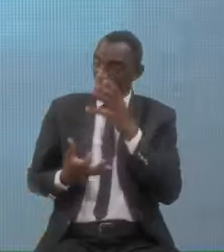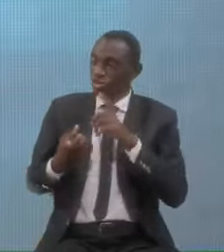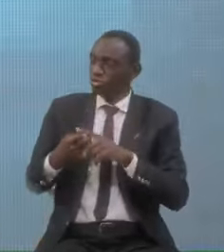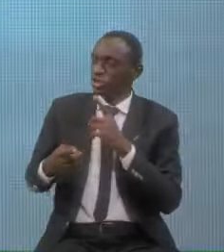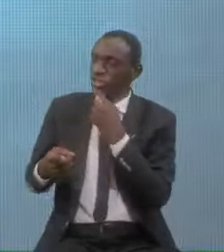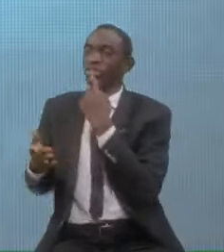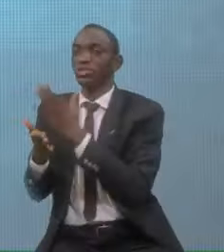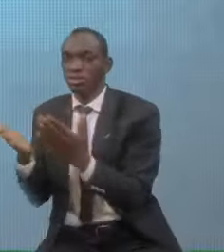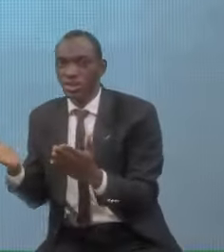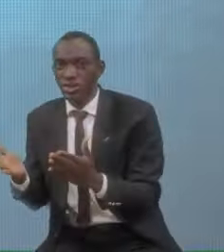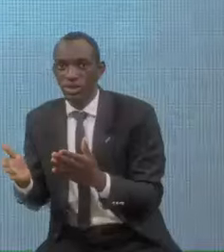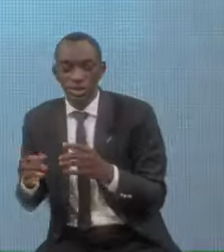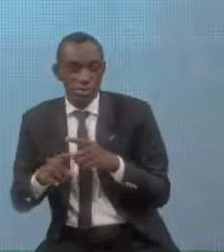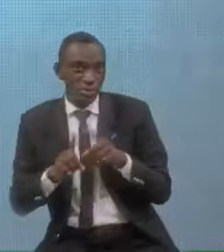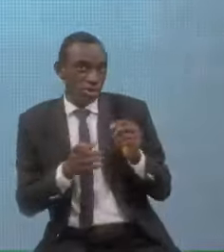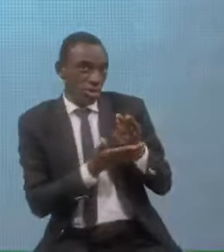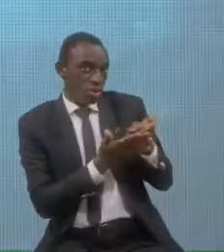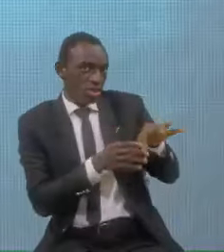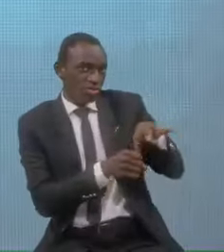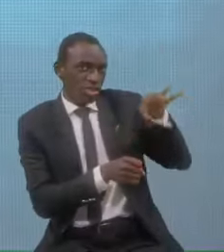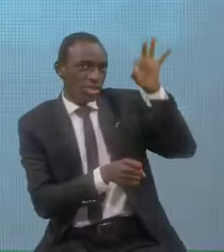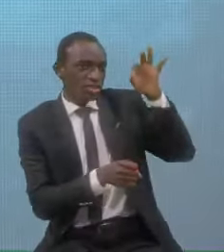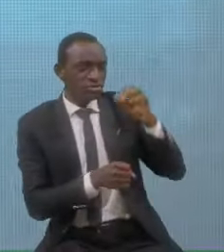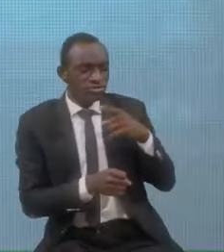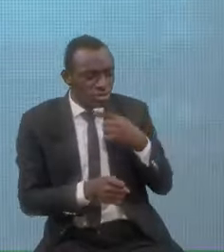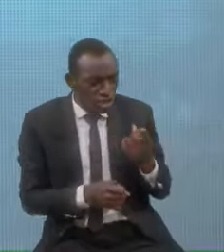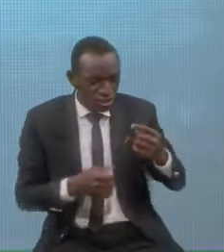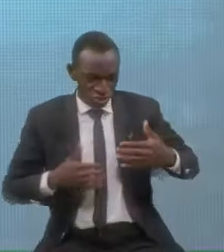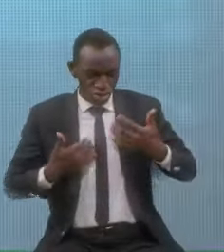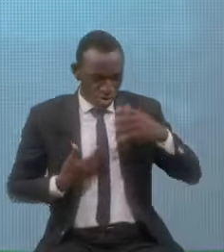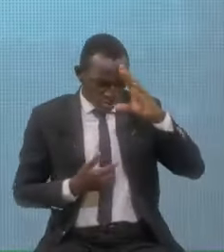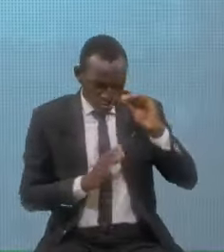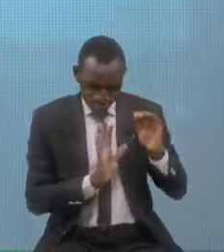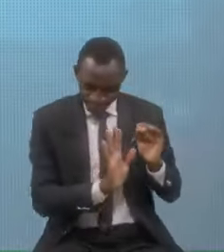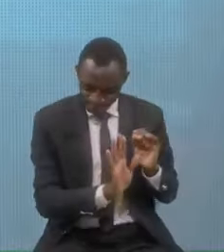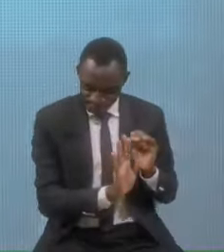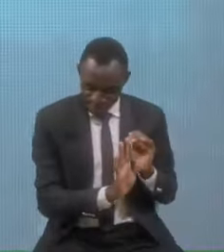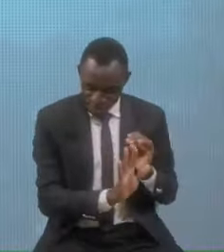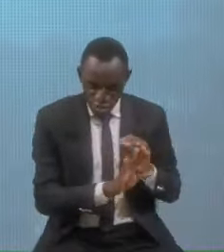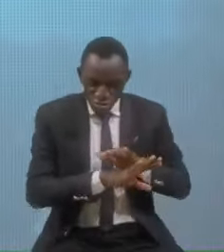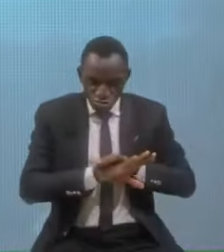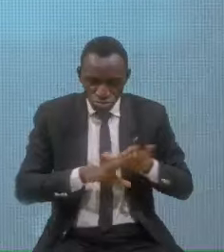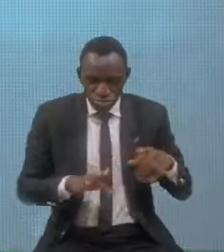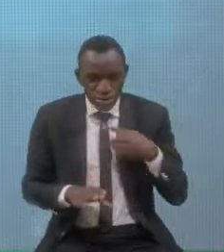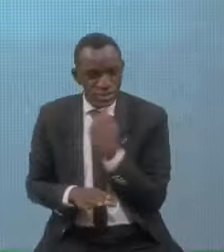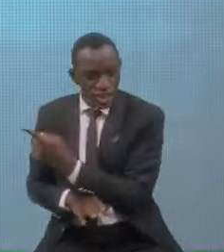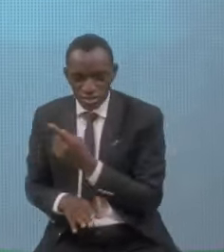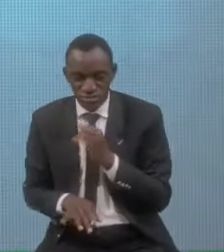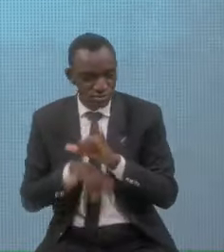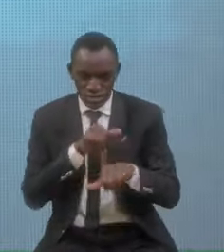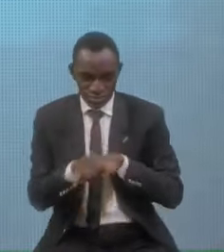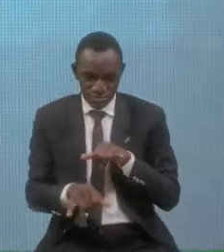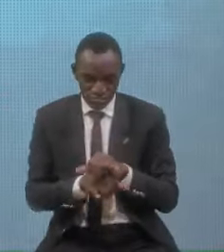one leading you to this. You don't have to tell her anything. Tell her the real truth. Tell